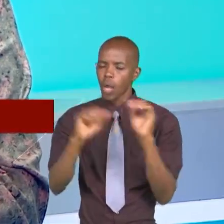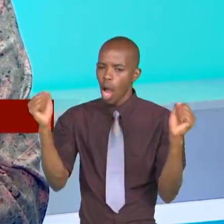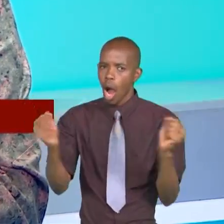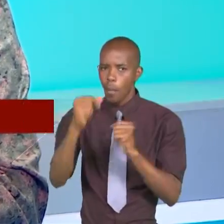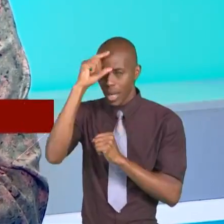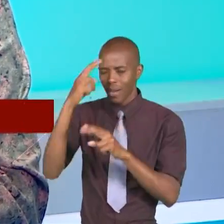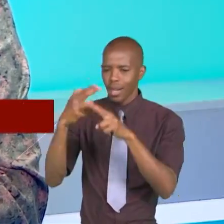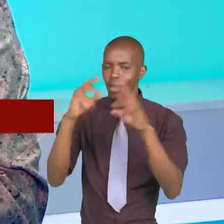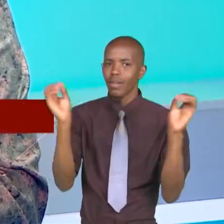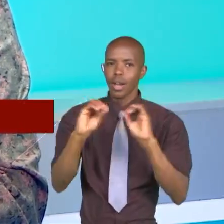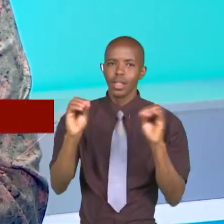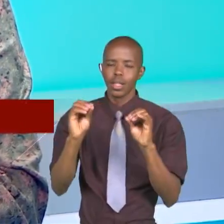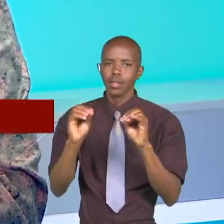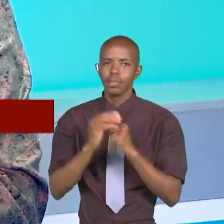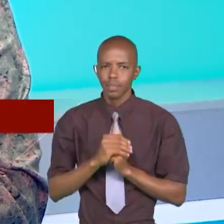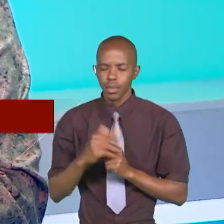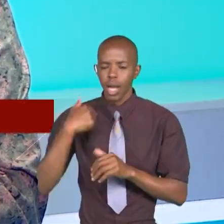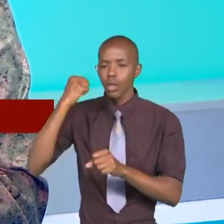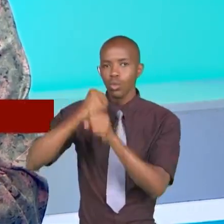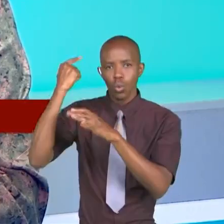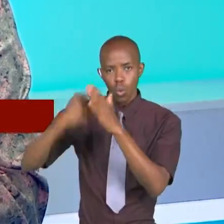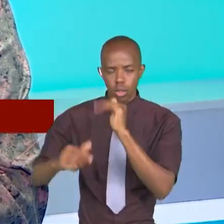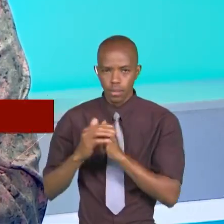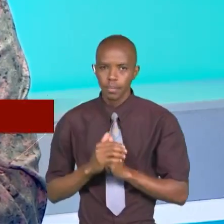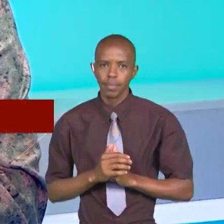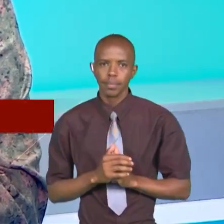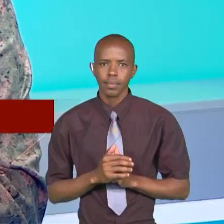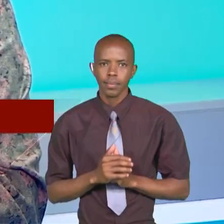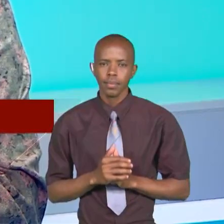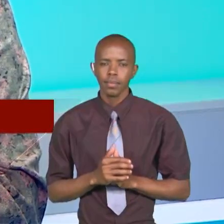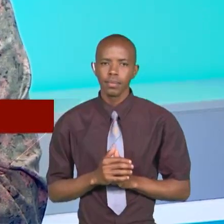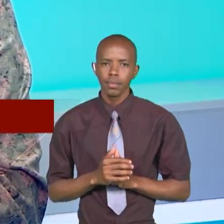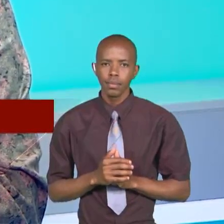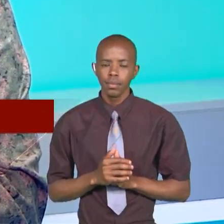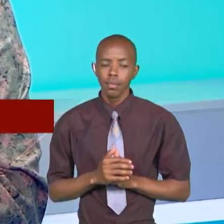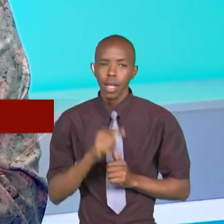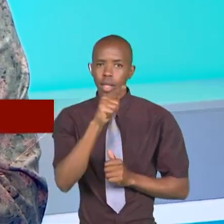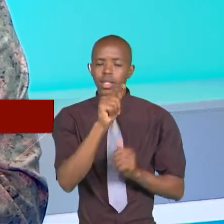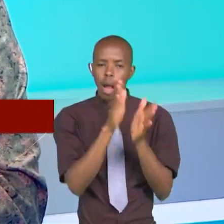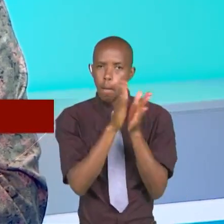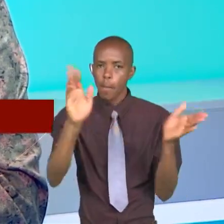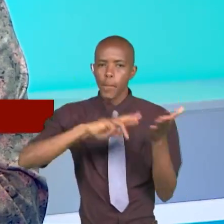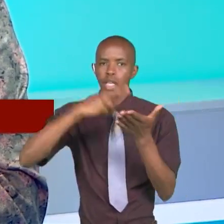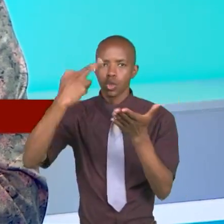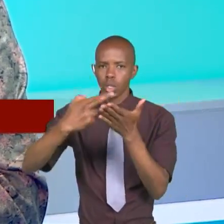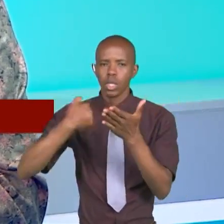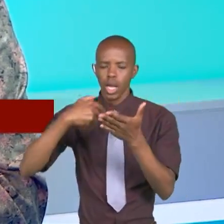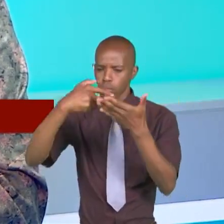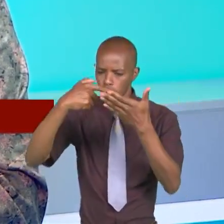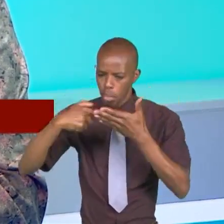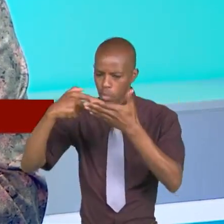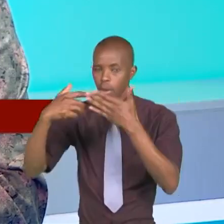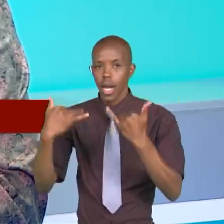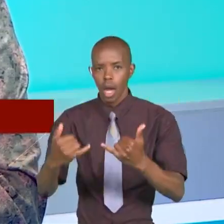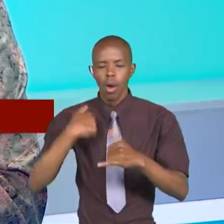governor tomorrow. But what we must do is that, because this is public resources that we are talking about,